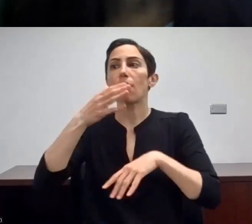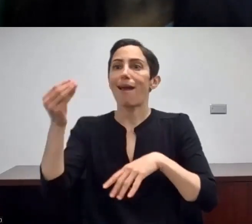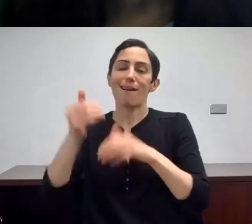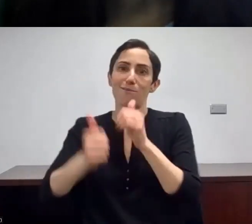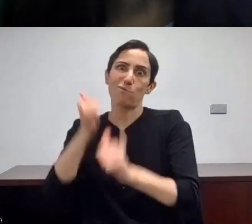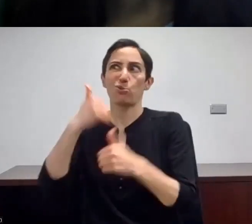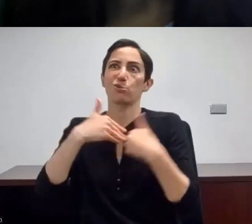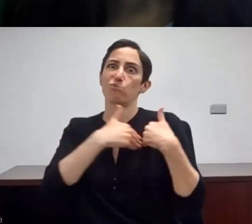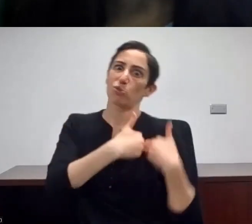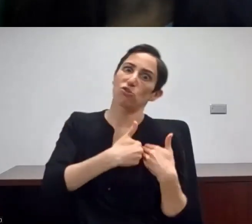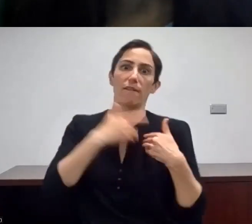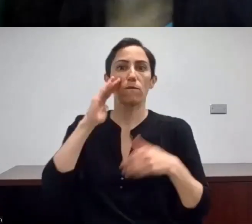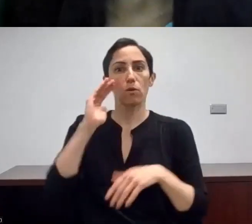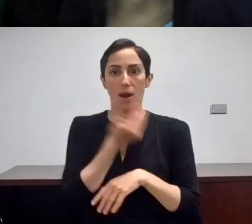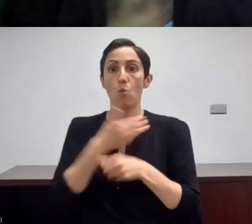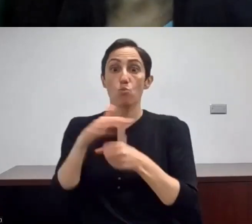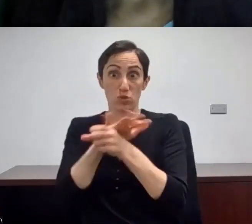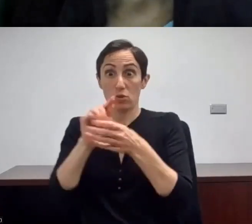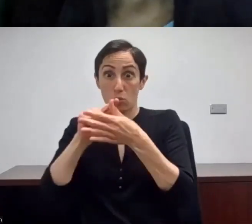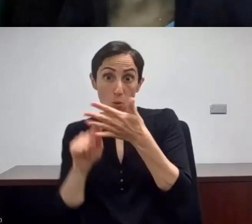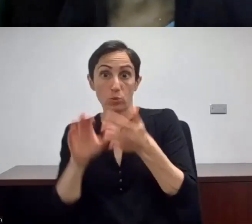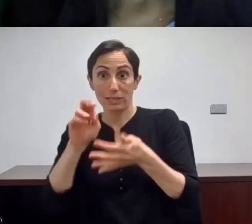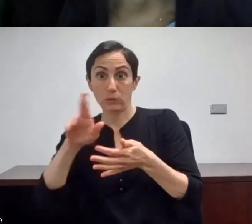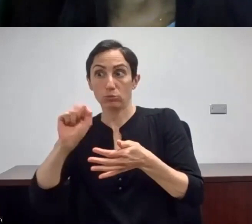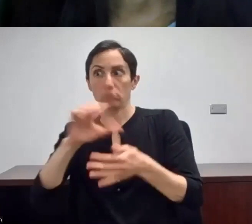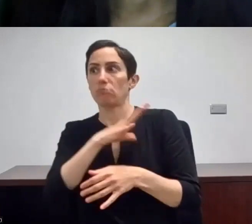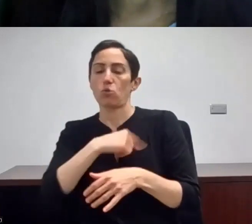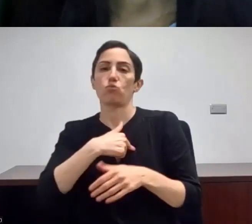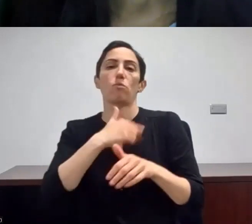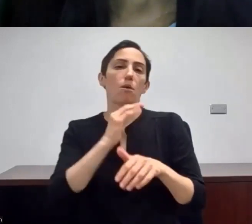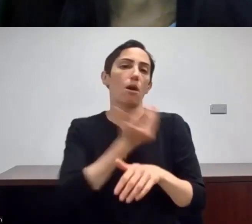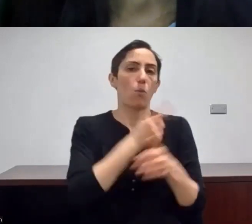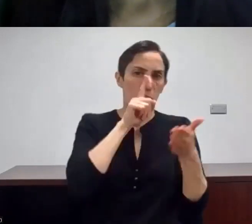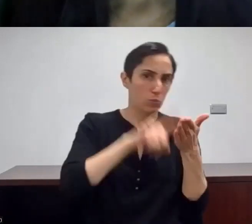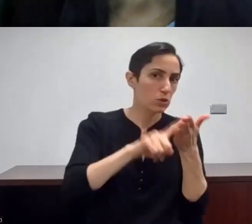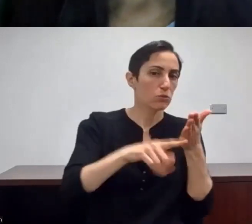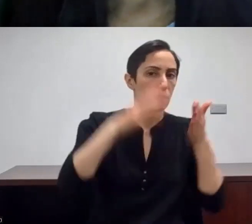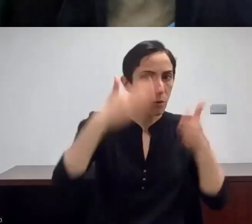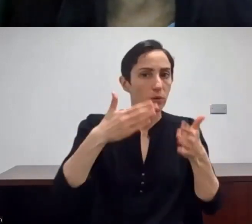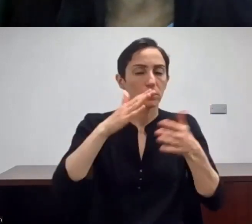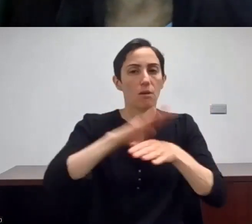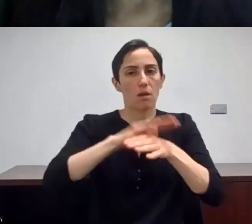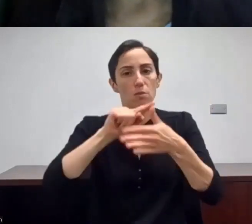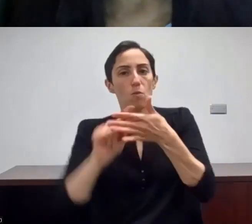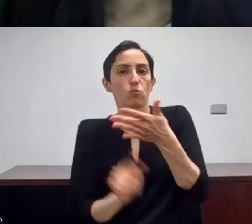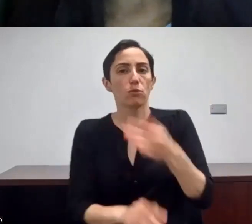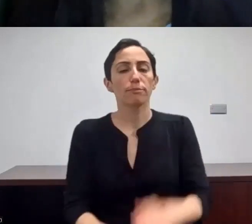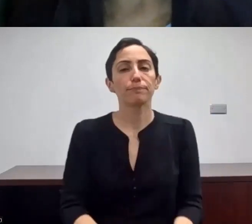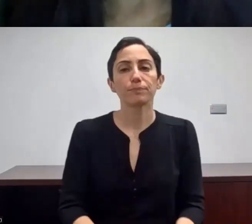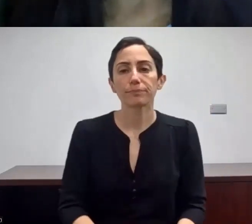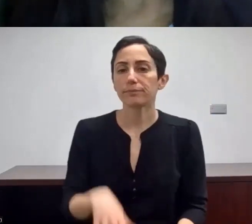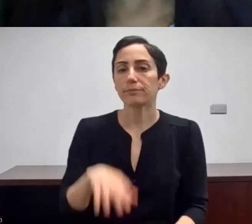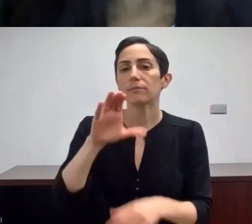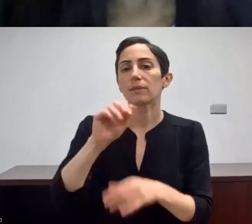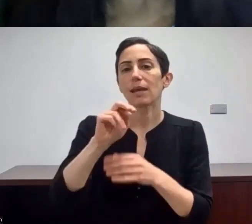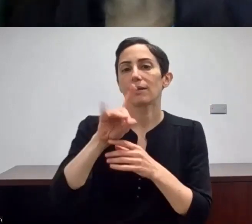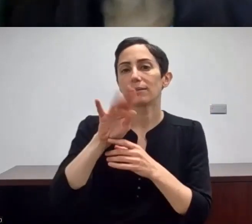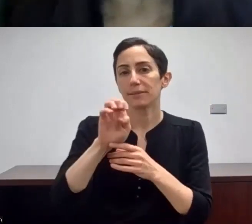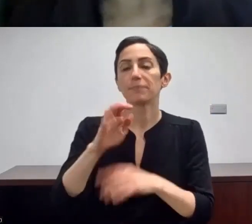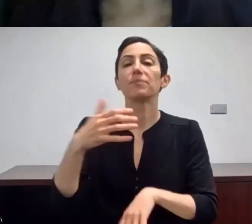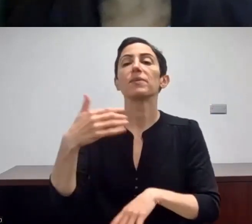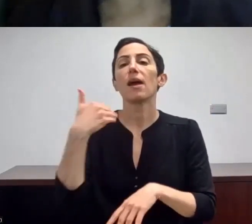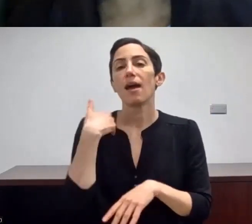for one more question. And the question is, thank